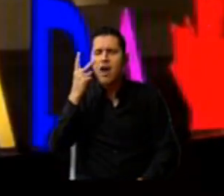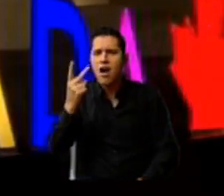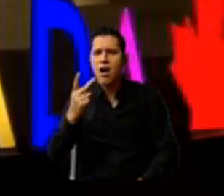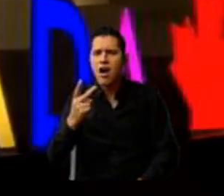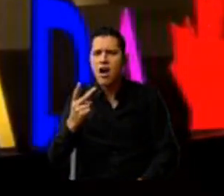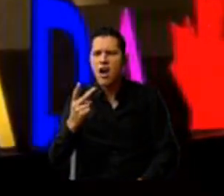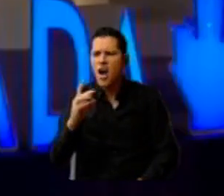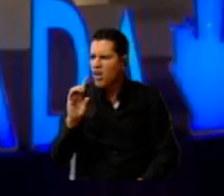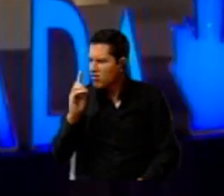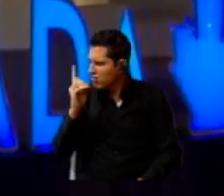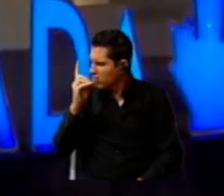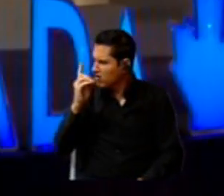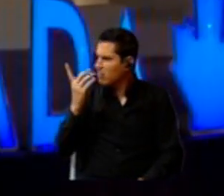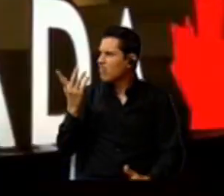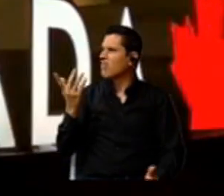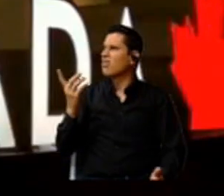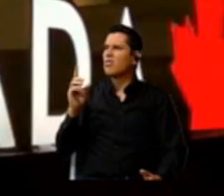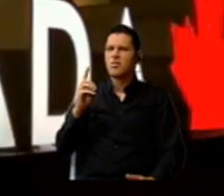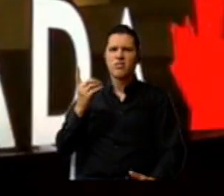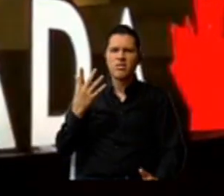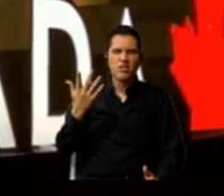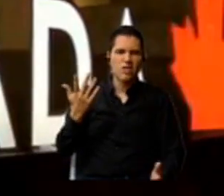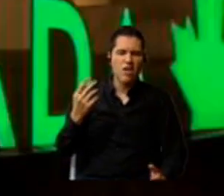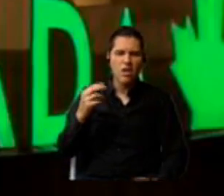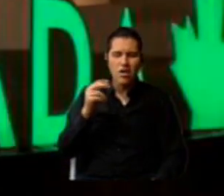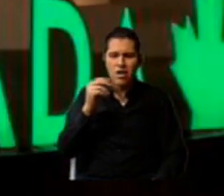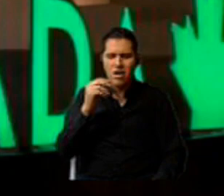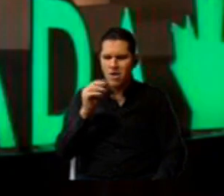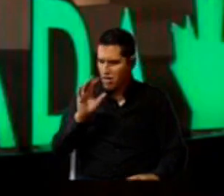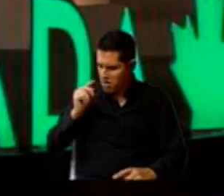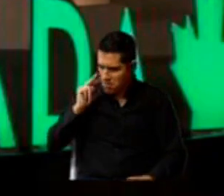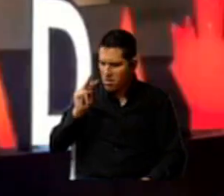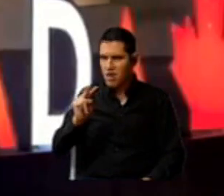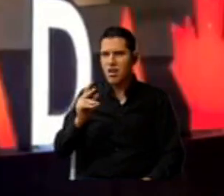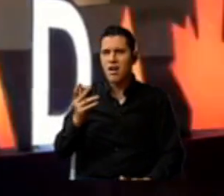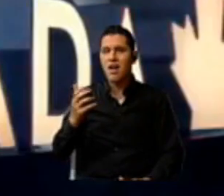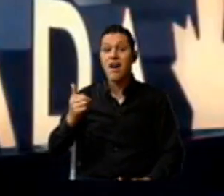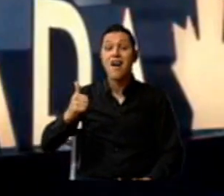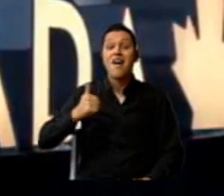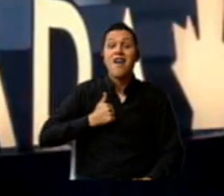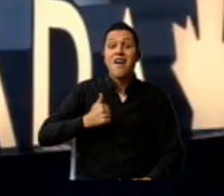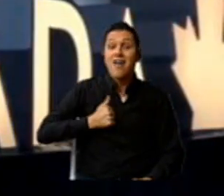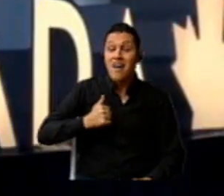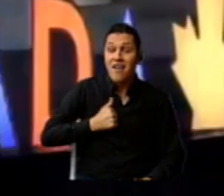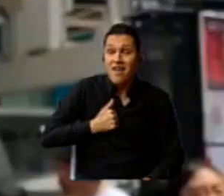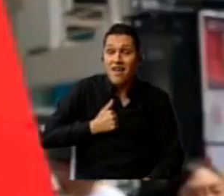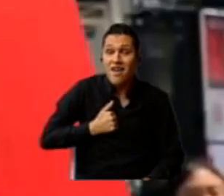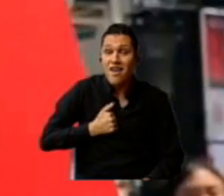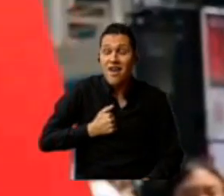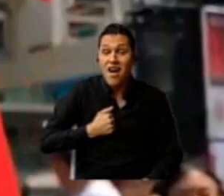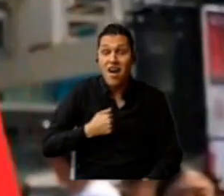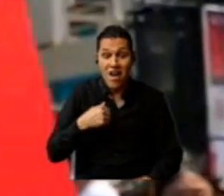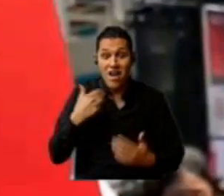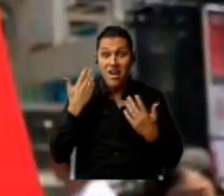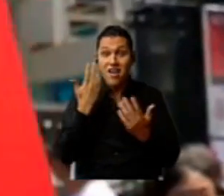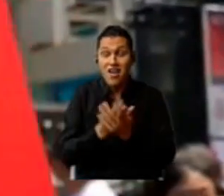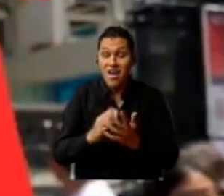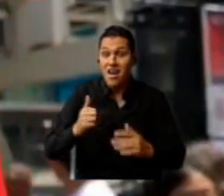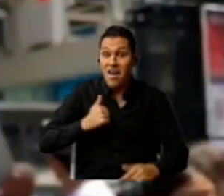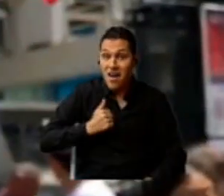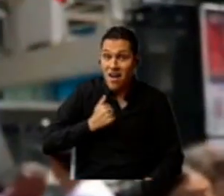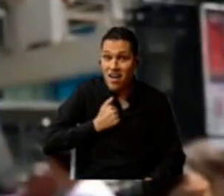Where are we? Look, Charlotte. Canada? Are we in Canada?